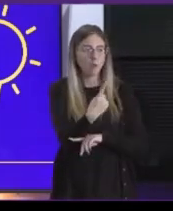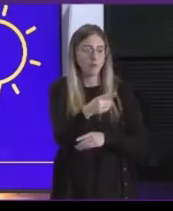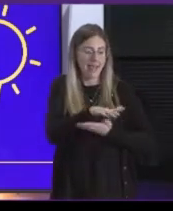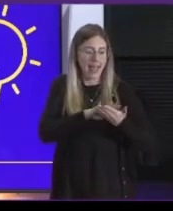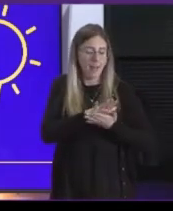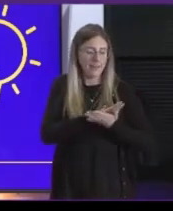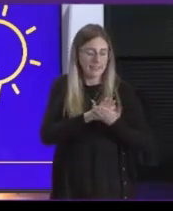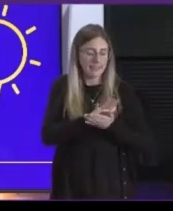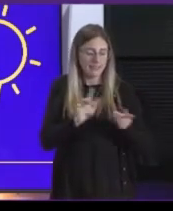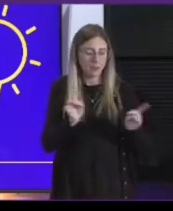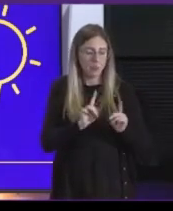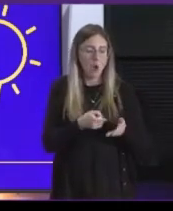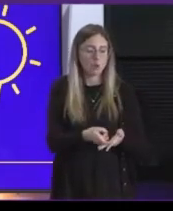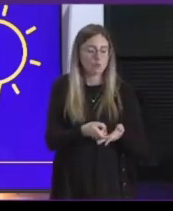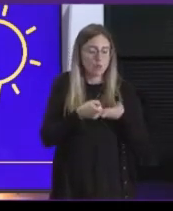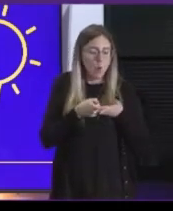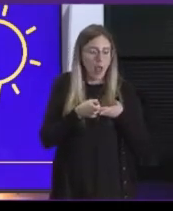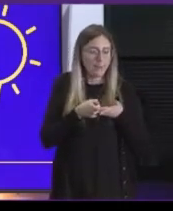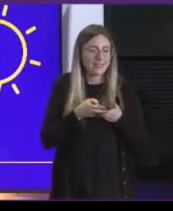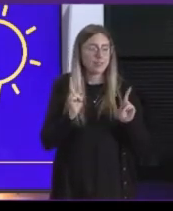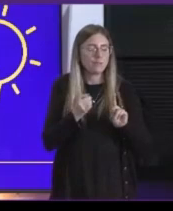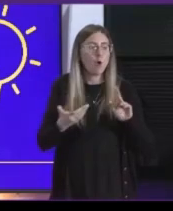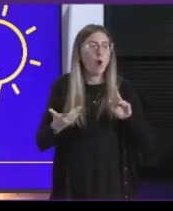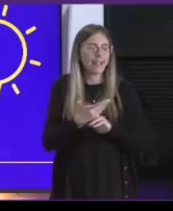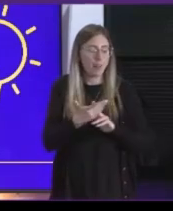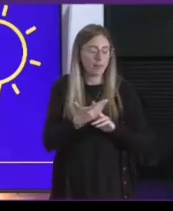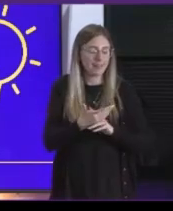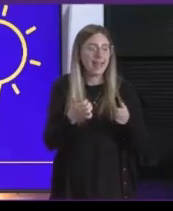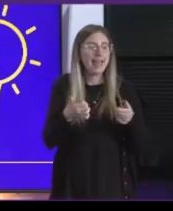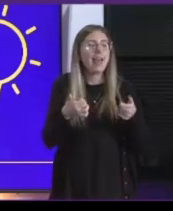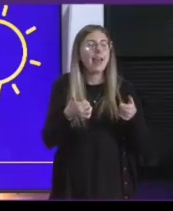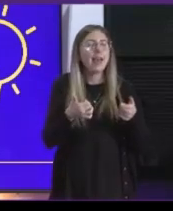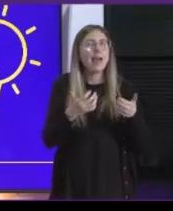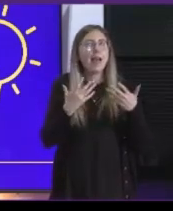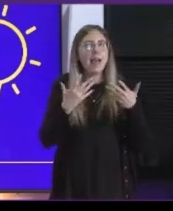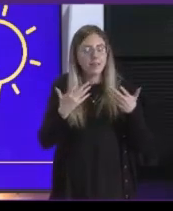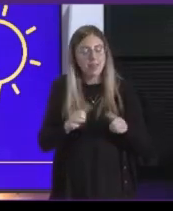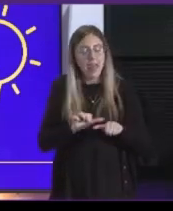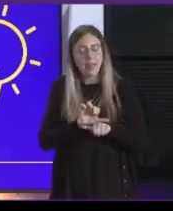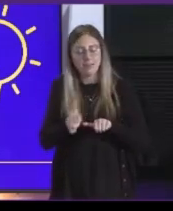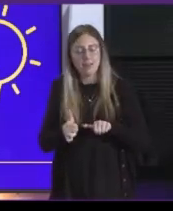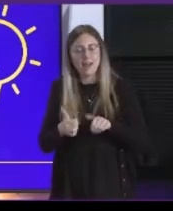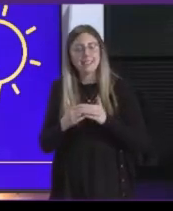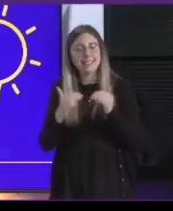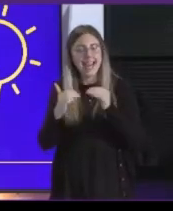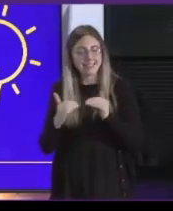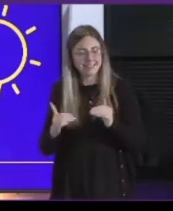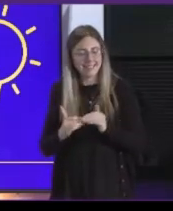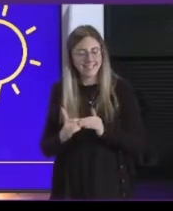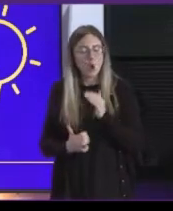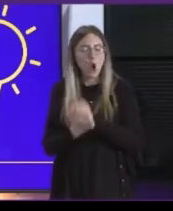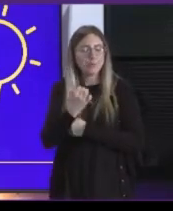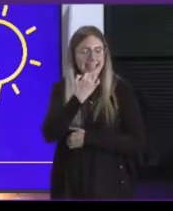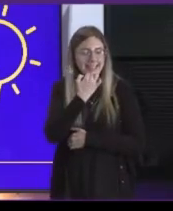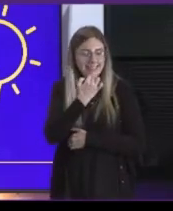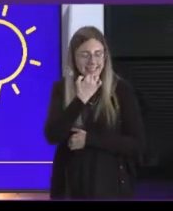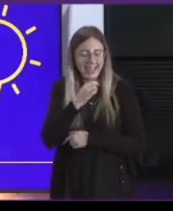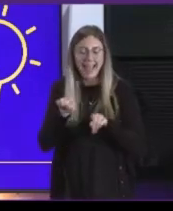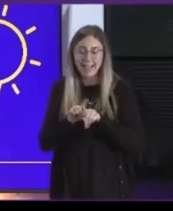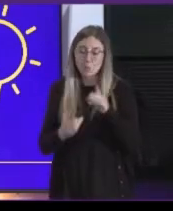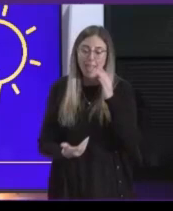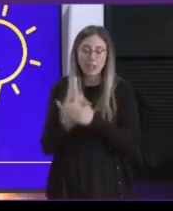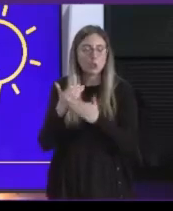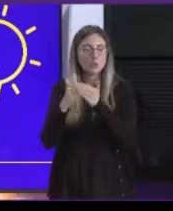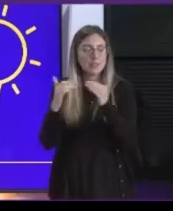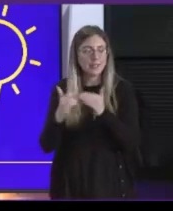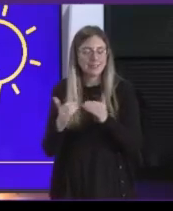the requirements for accessibility. And then, of course, we are developing standards, updating existing standards and developing new standards